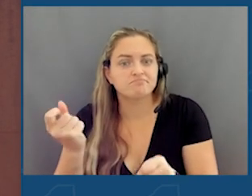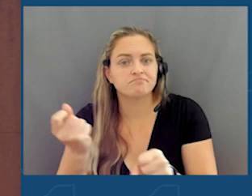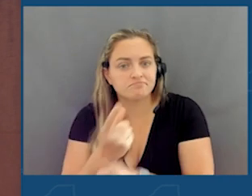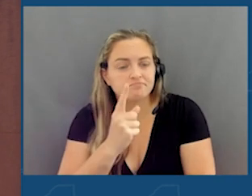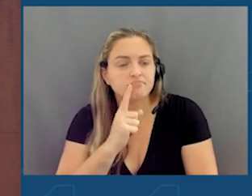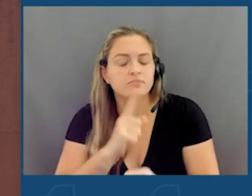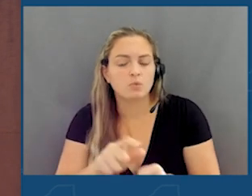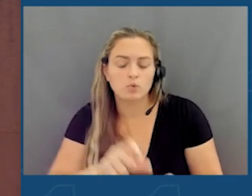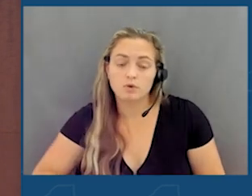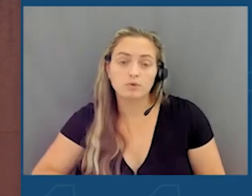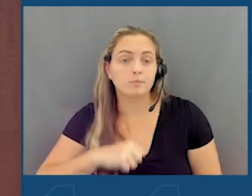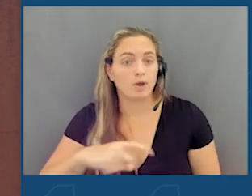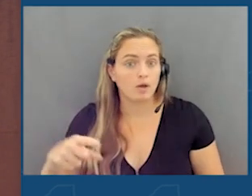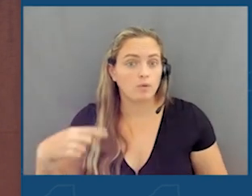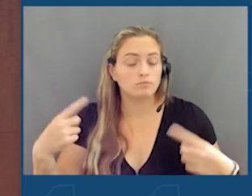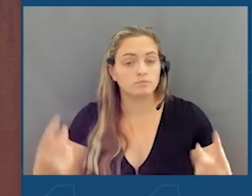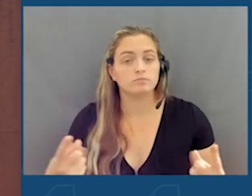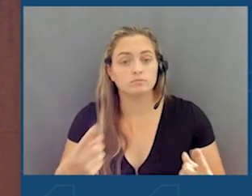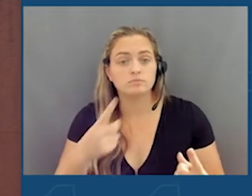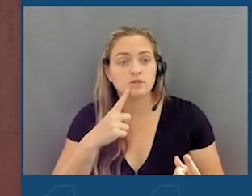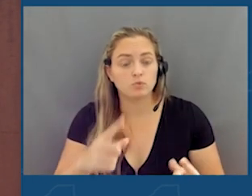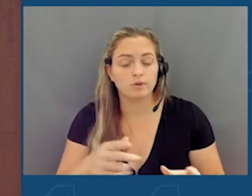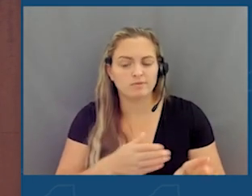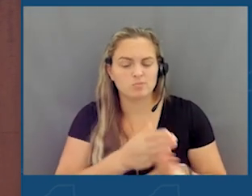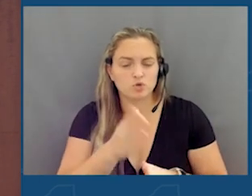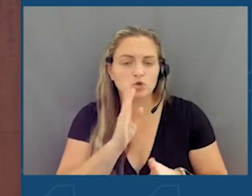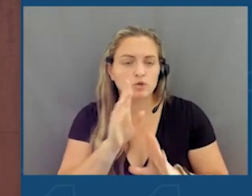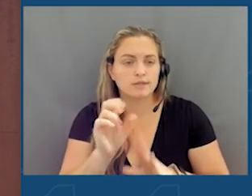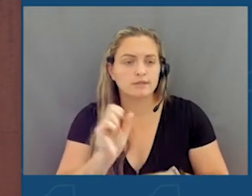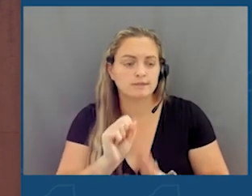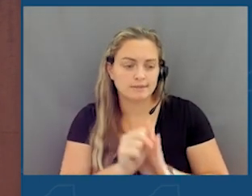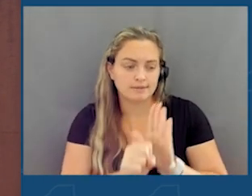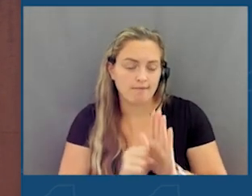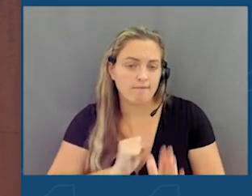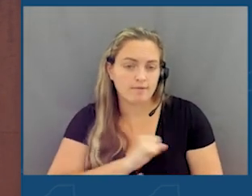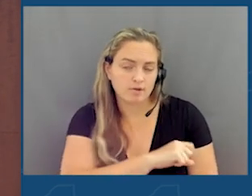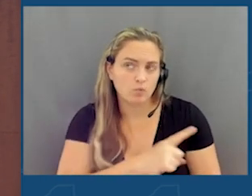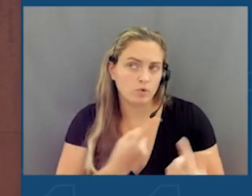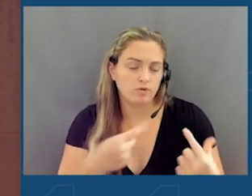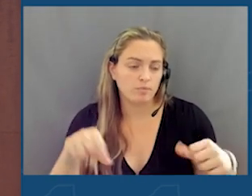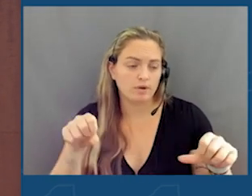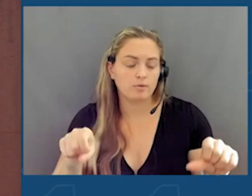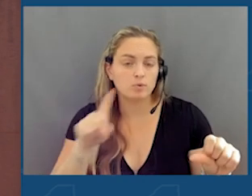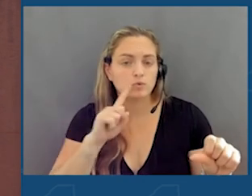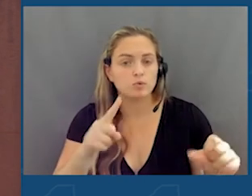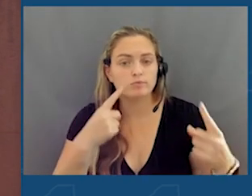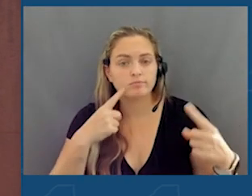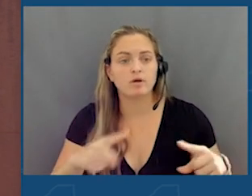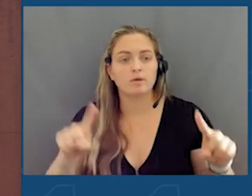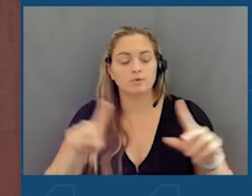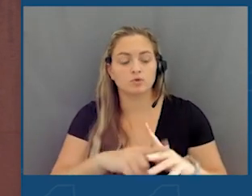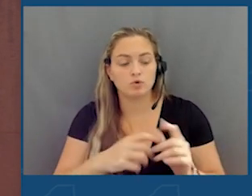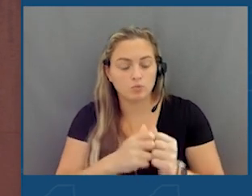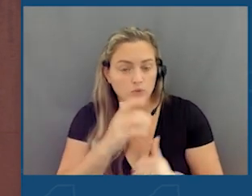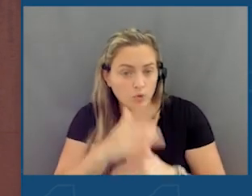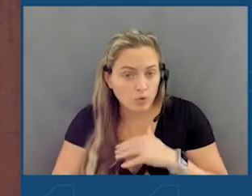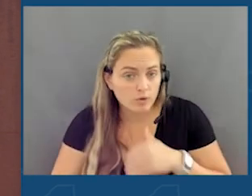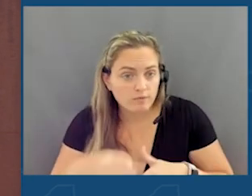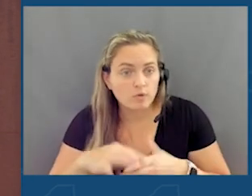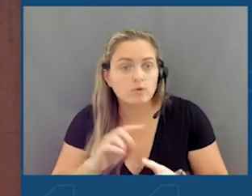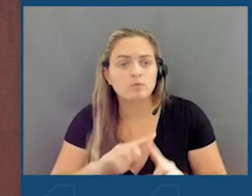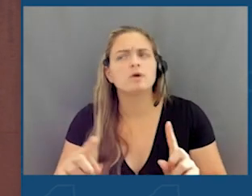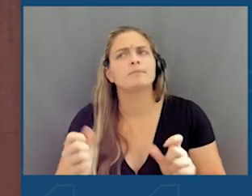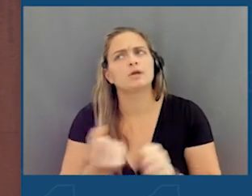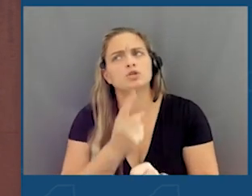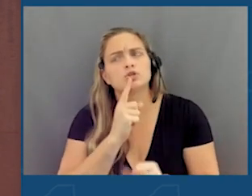of since we obtained the majority in the state Senate that we have been able to accomplish, starting with early voting, but we also have made it easier